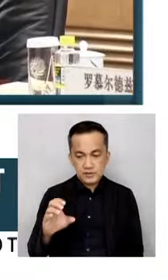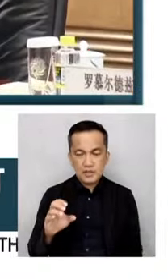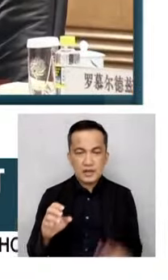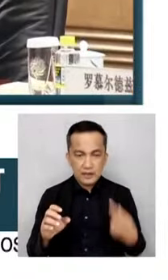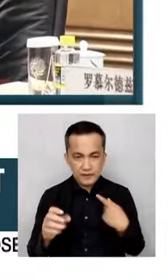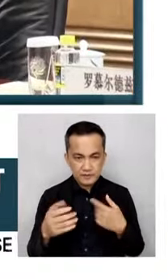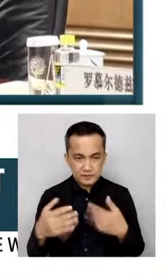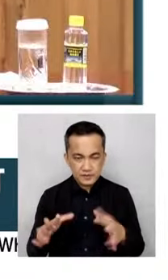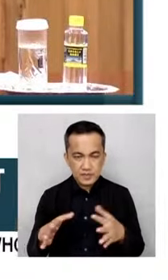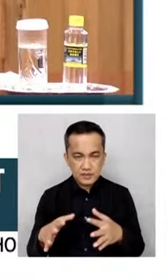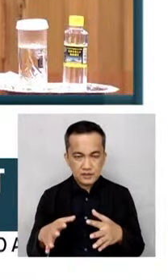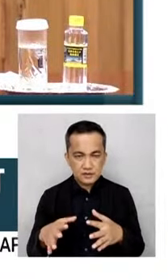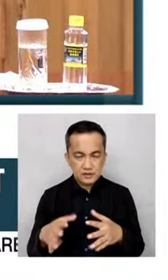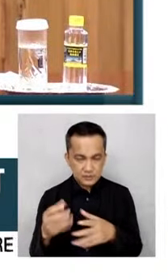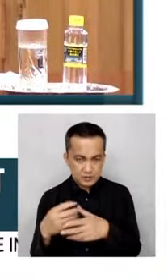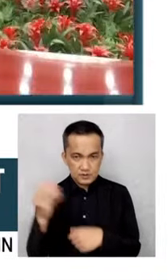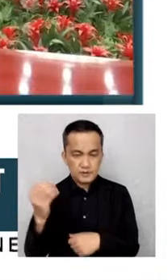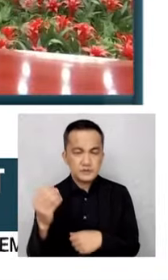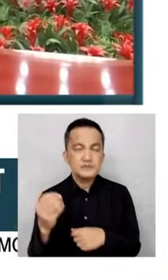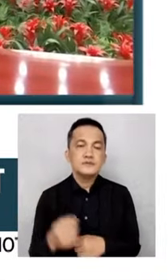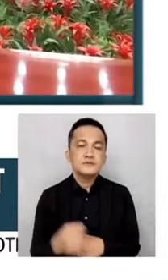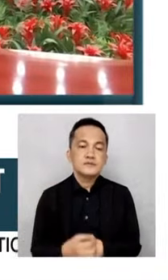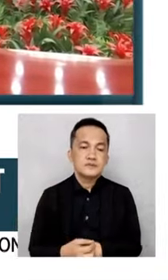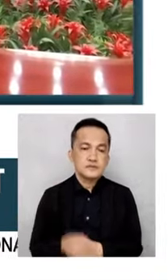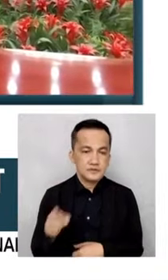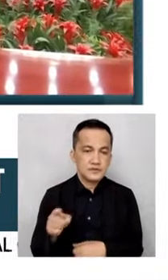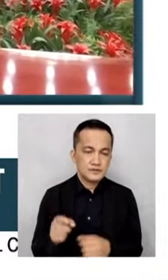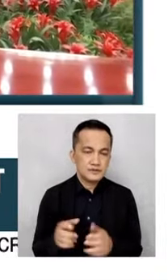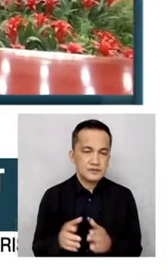already come out. And this is a very big